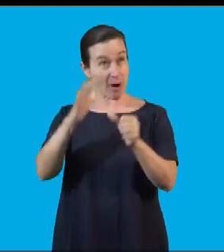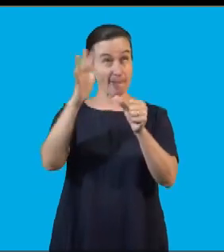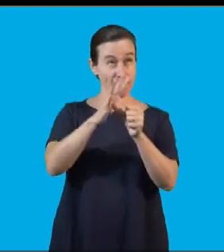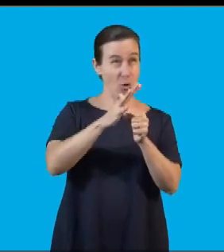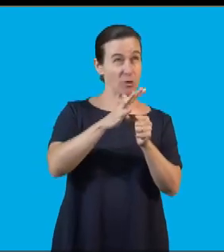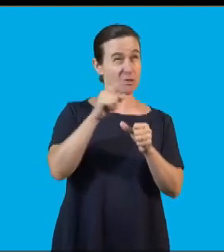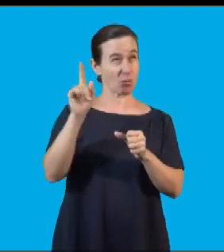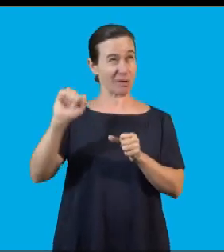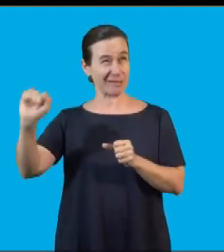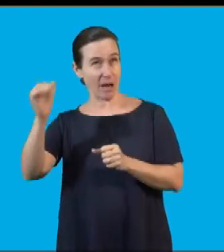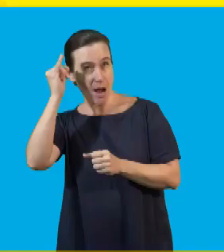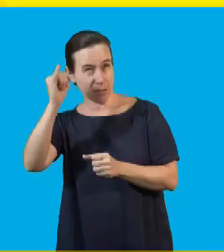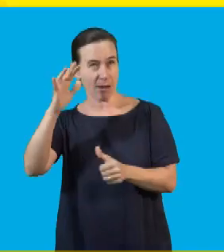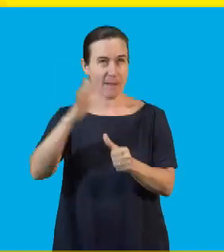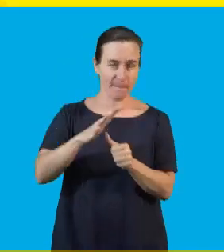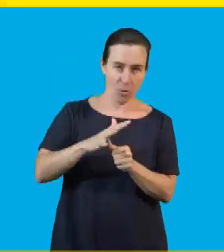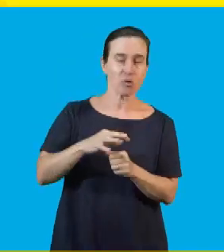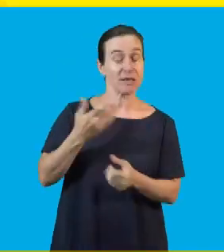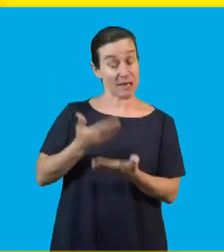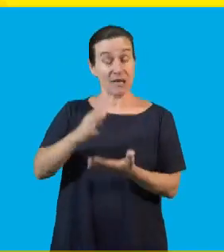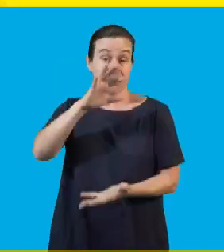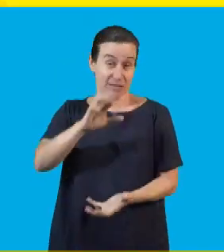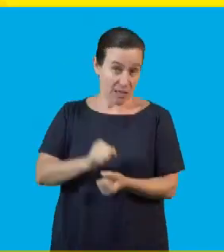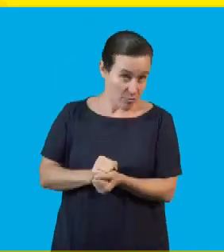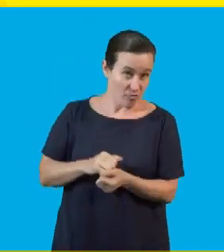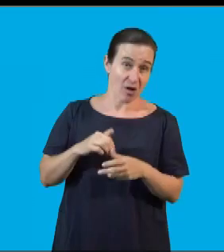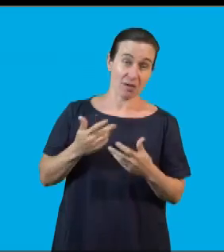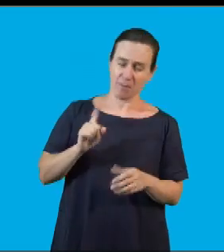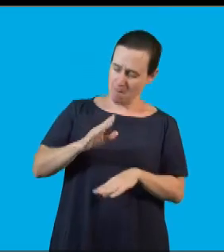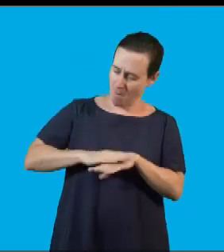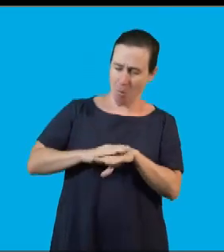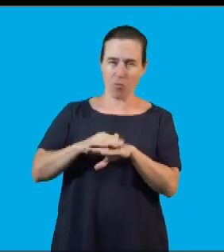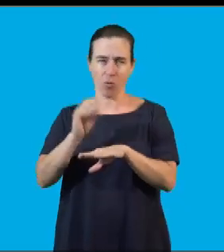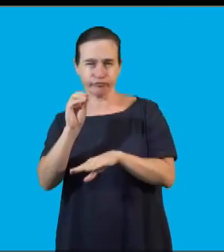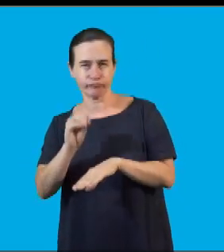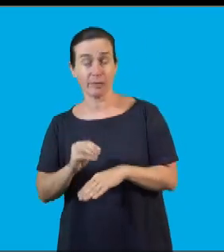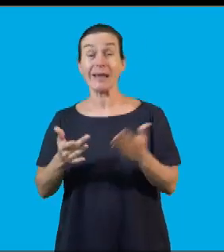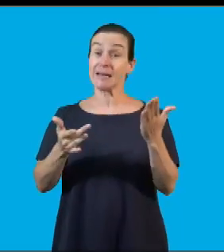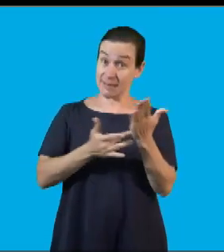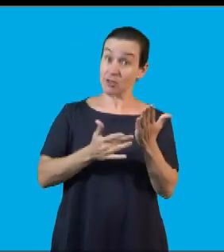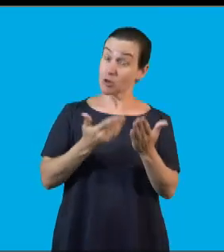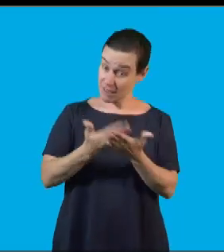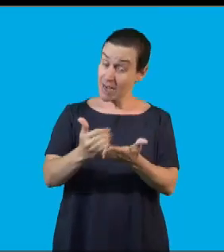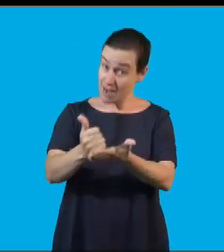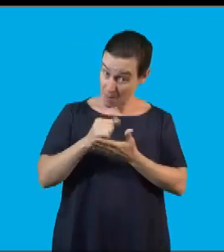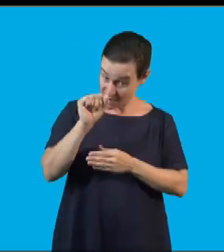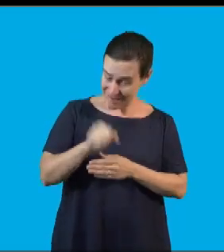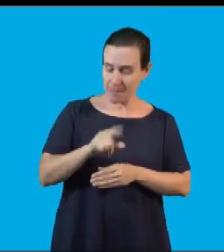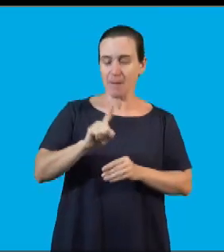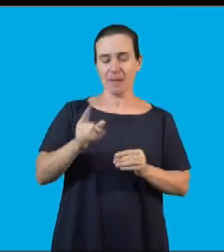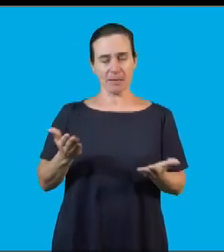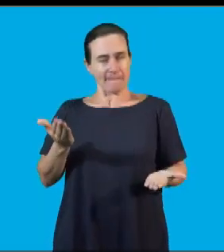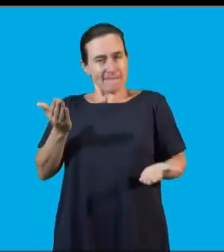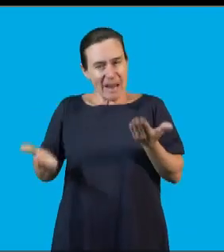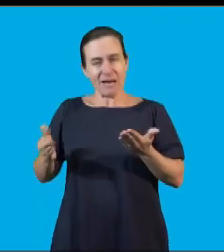main point, but that won't be enough. Of course, you have to give a detailed answer. So while technology is useful, it needs to be balanced